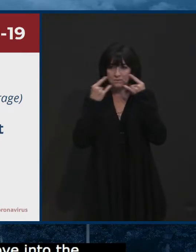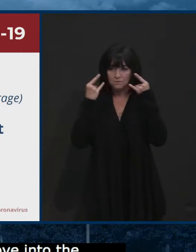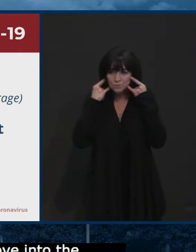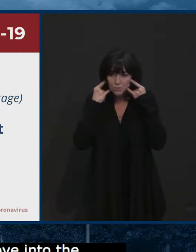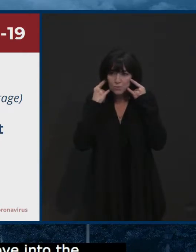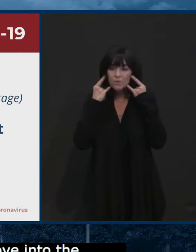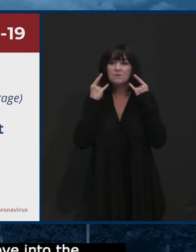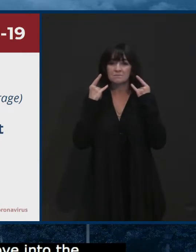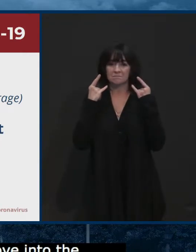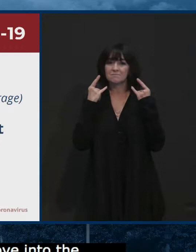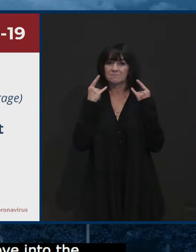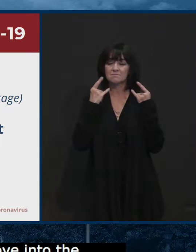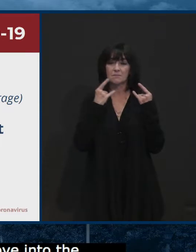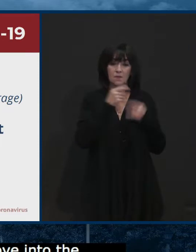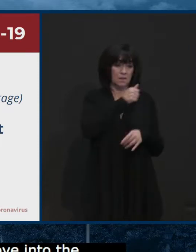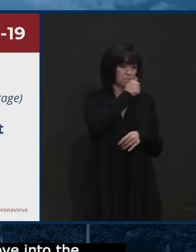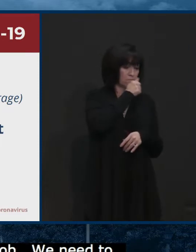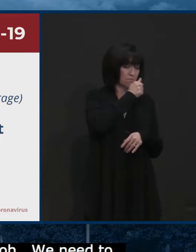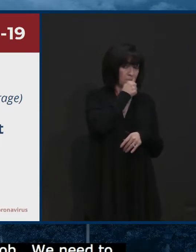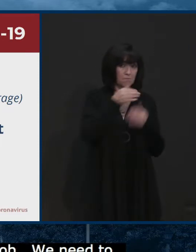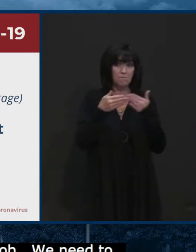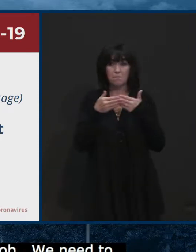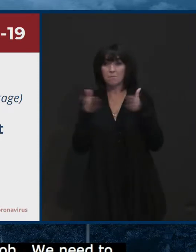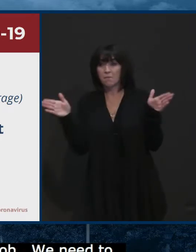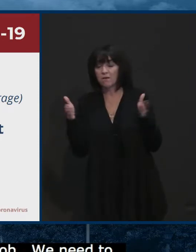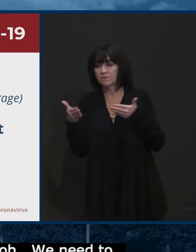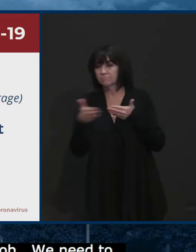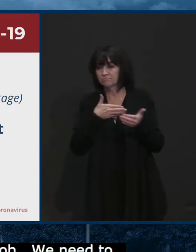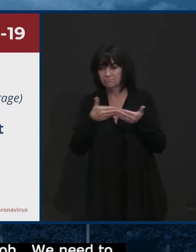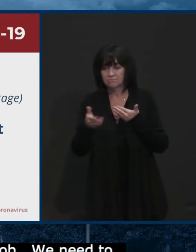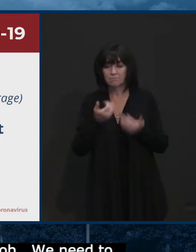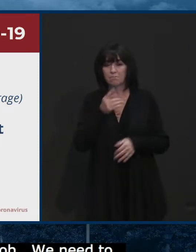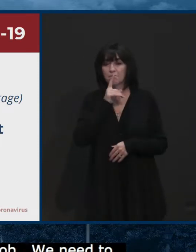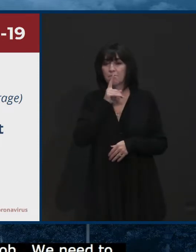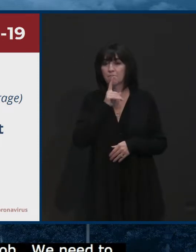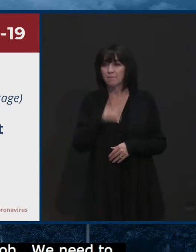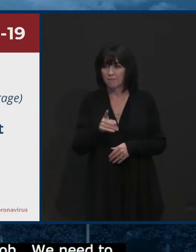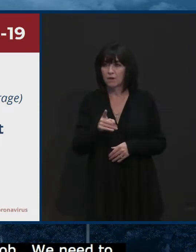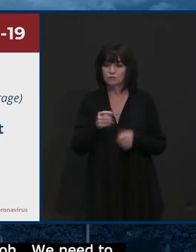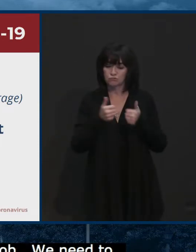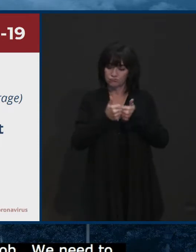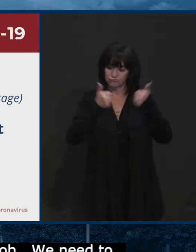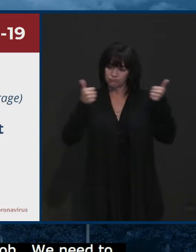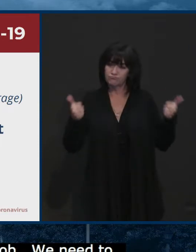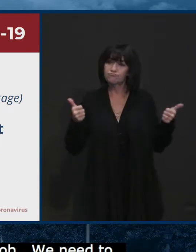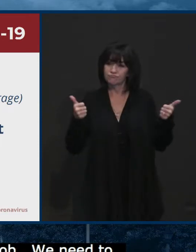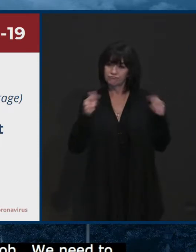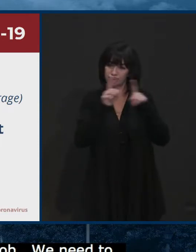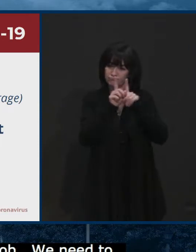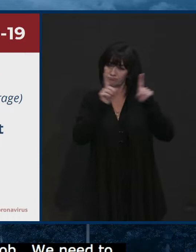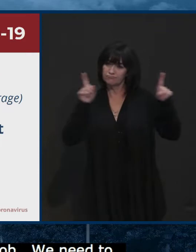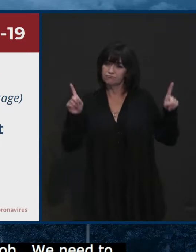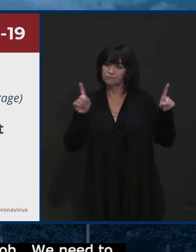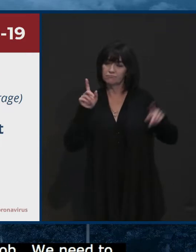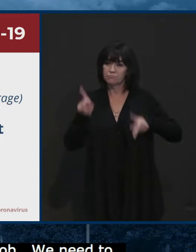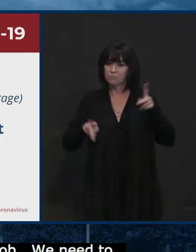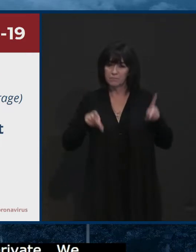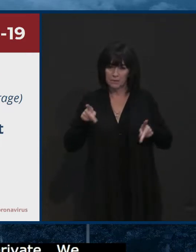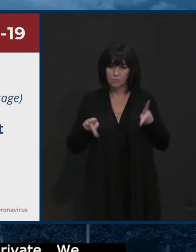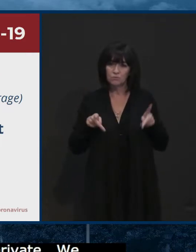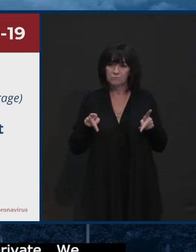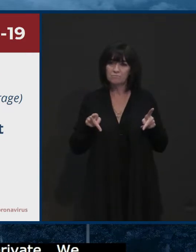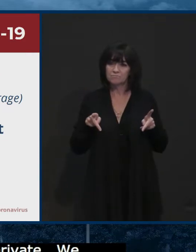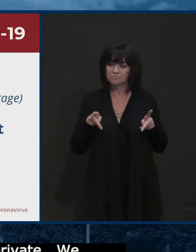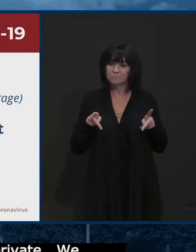and in private. We need to make sure we're keeping social distancing. We need to make sure that we're particularly